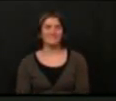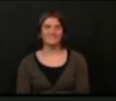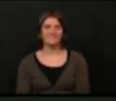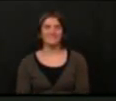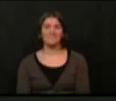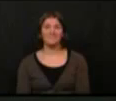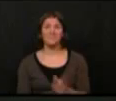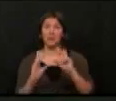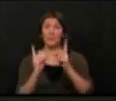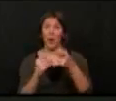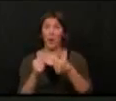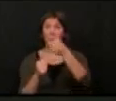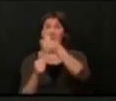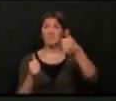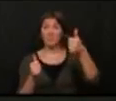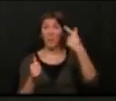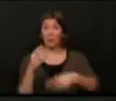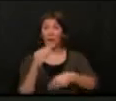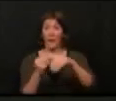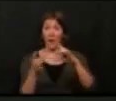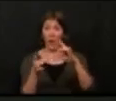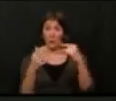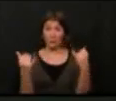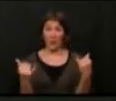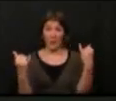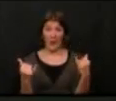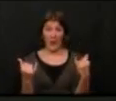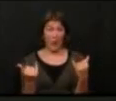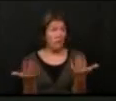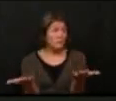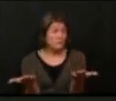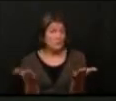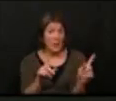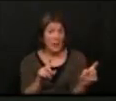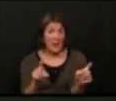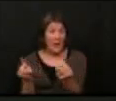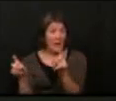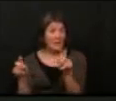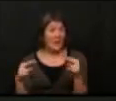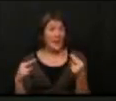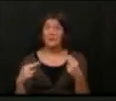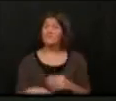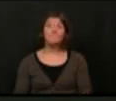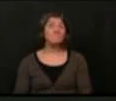Any department heads have anything that they want to add right at this minute in time?